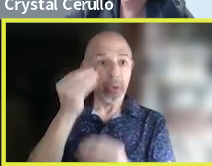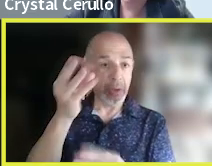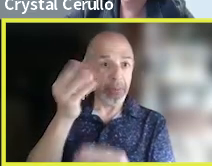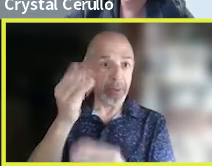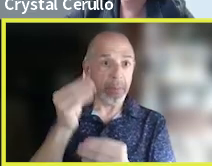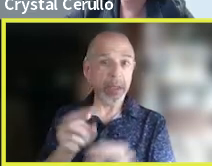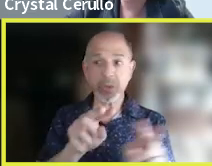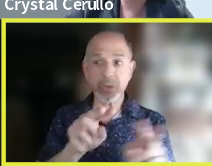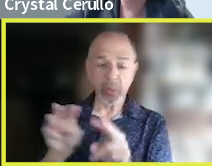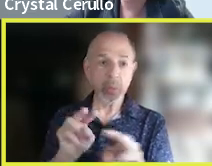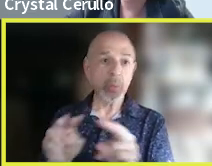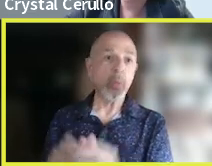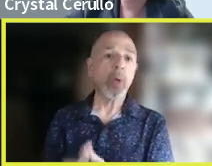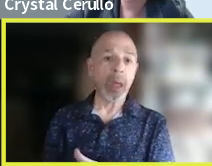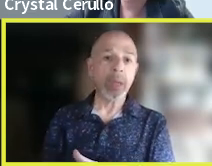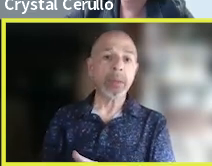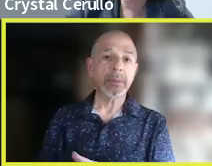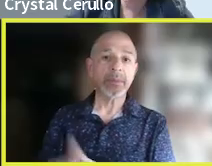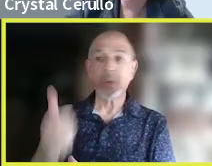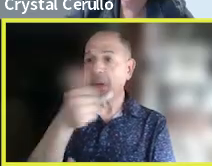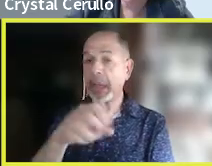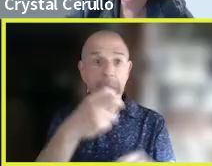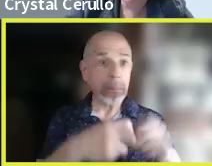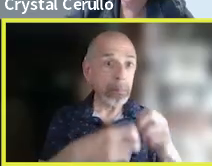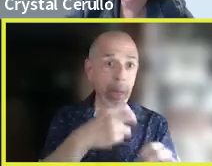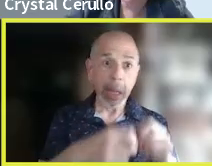and get issues um,